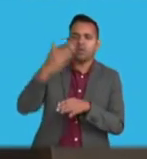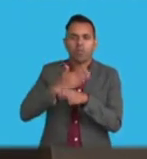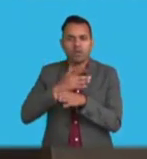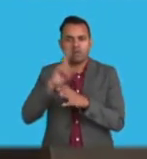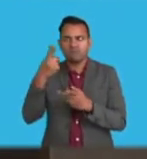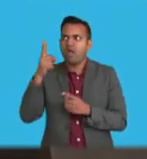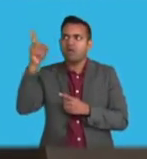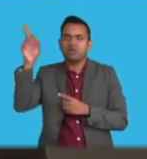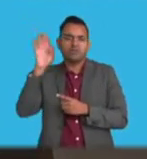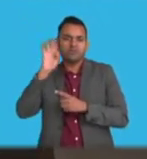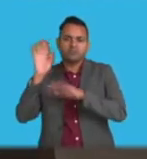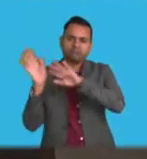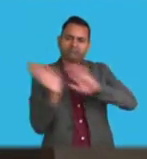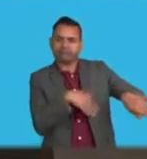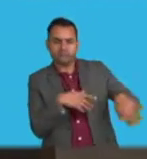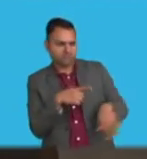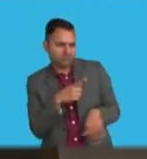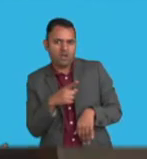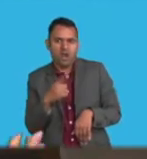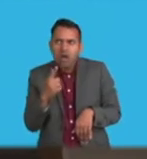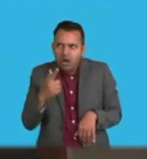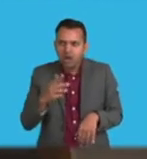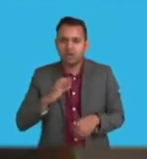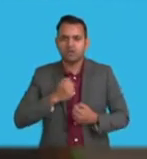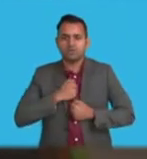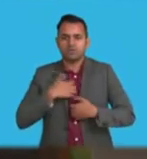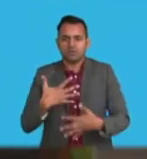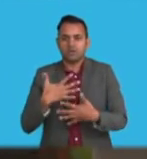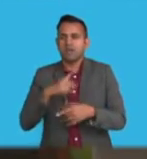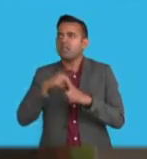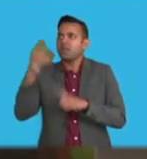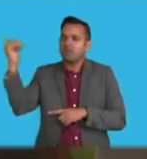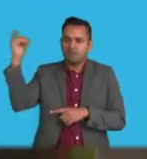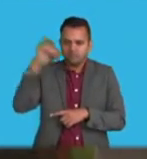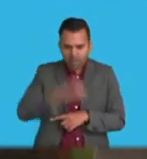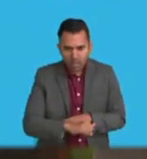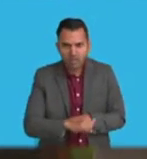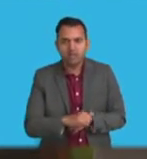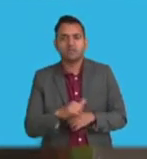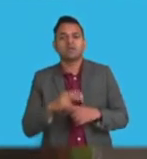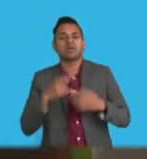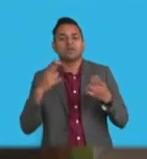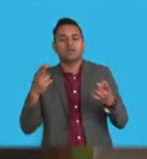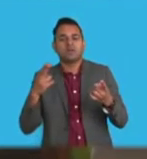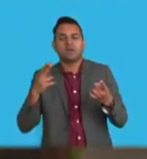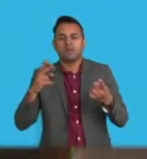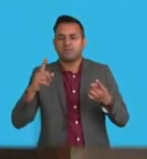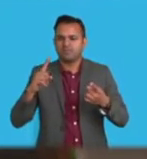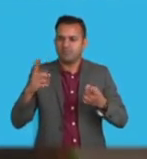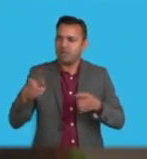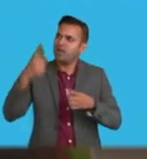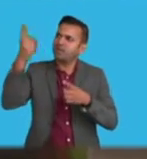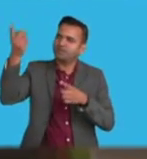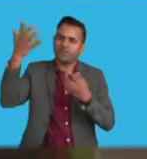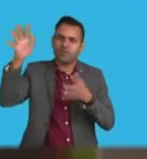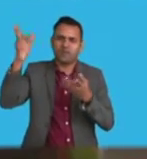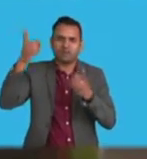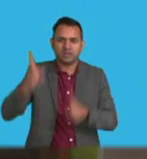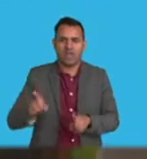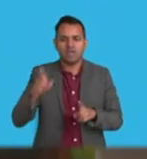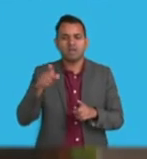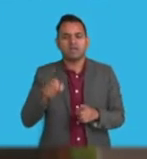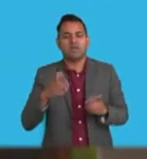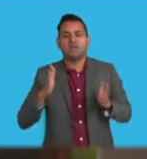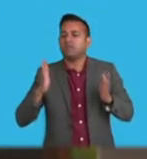the workers to bring them back to Fiji. When sometimes they pass away, and government has had to try to organize to bring the body back to Fiji, and that should